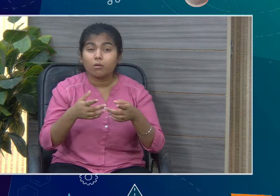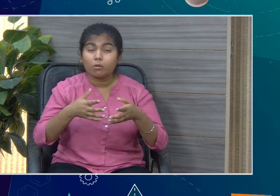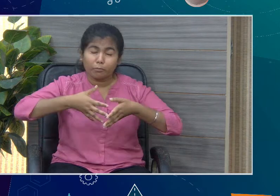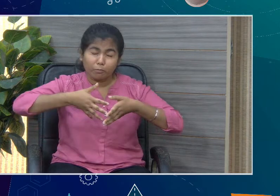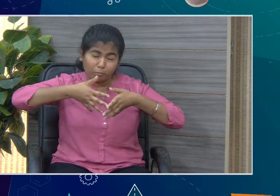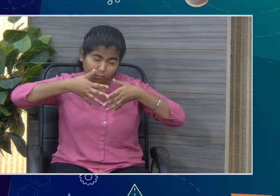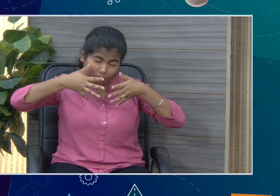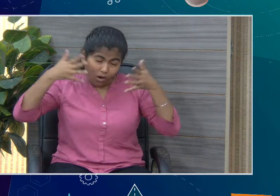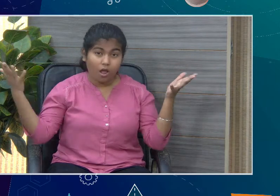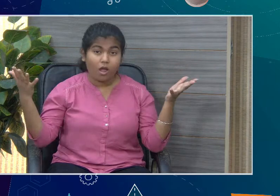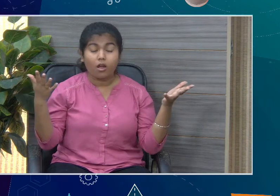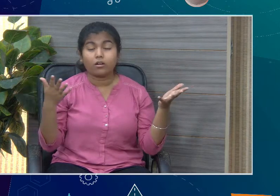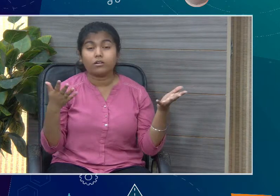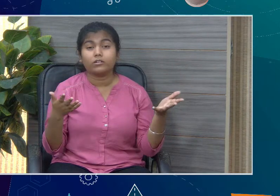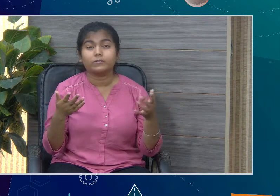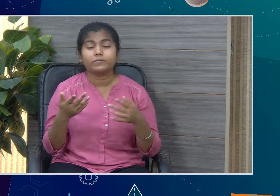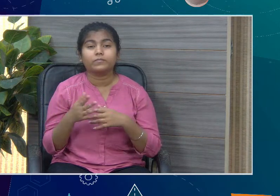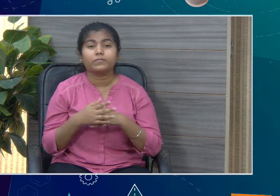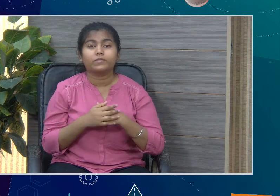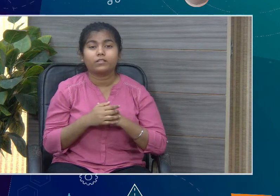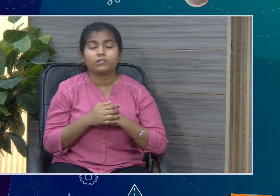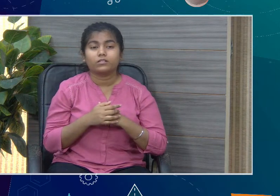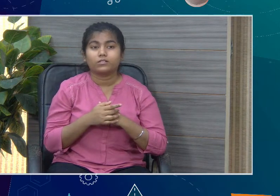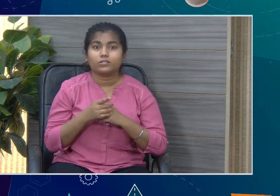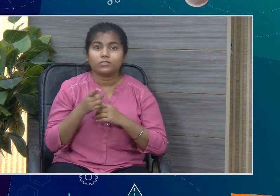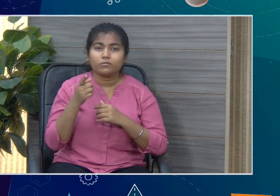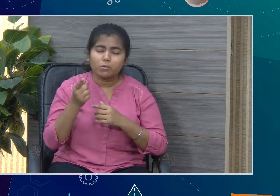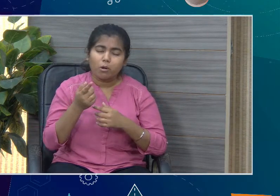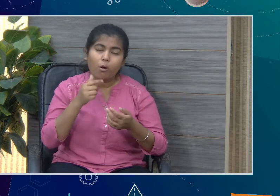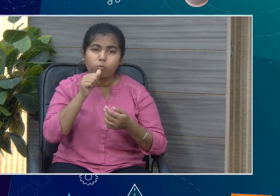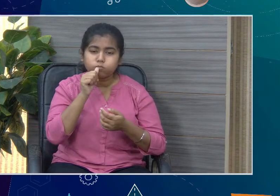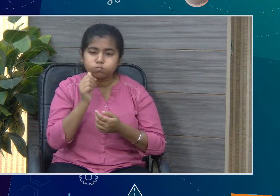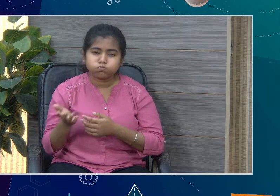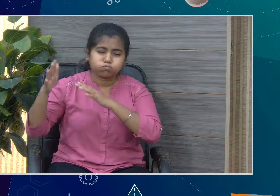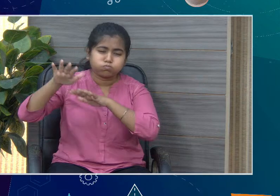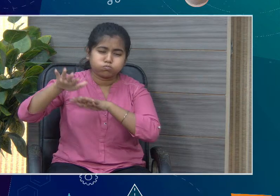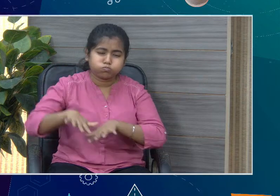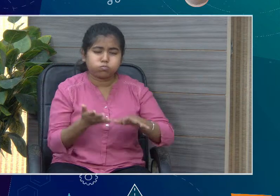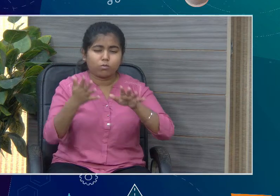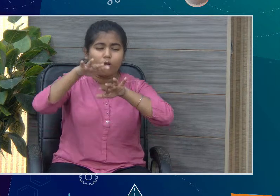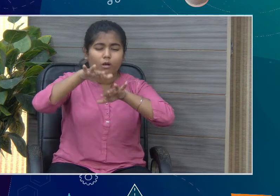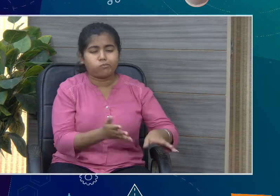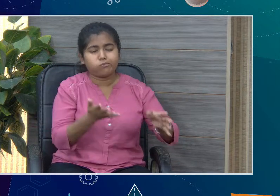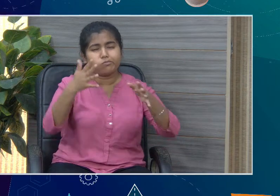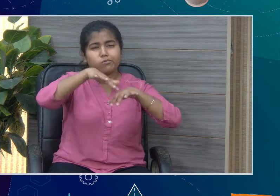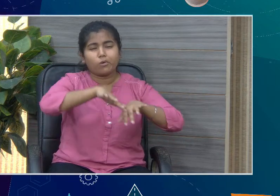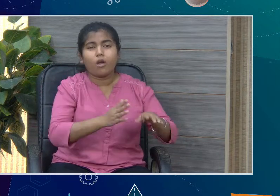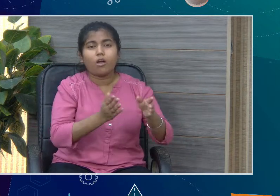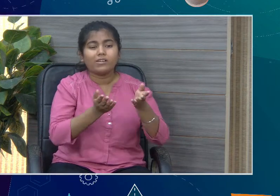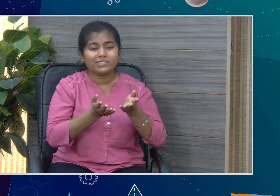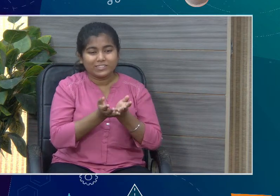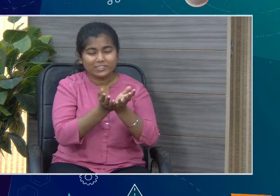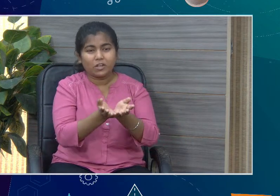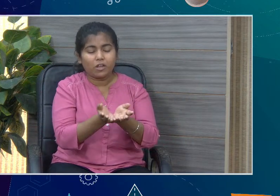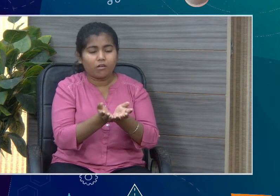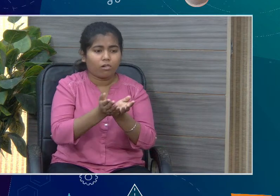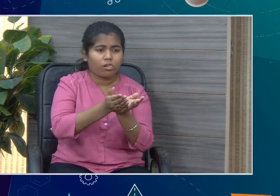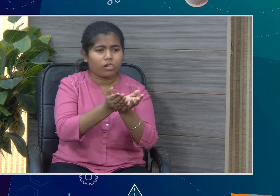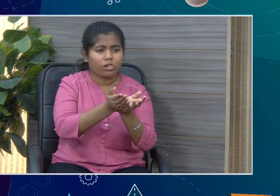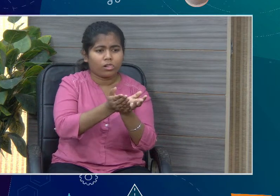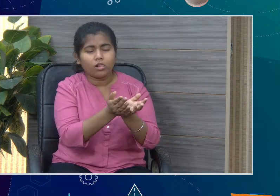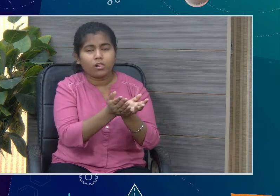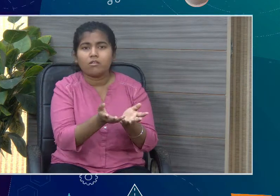And there are huge waves, and the sails stop working. The sails can't